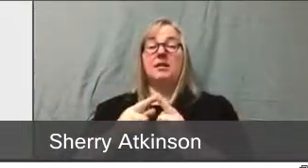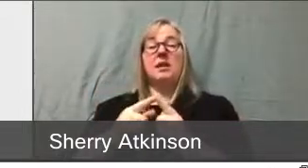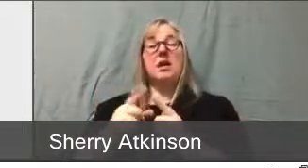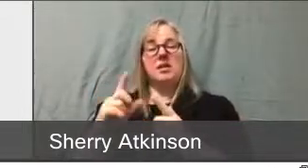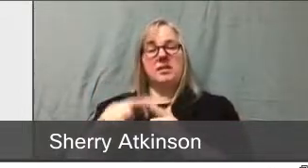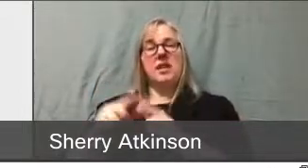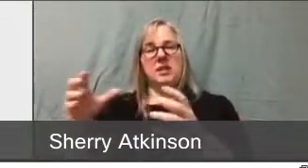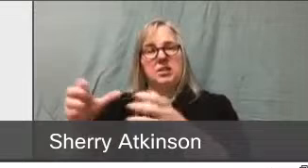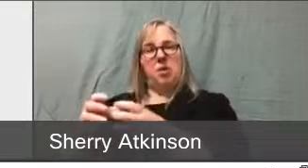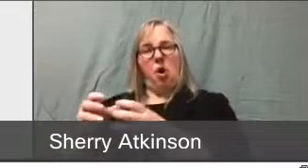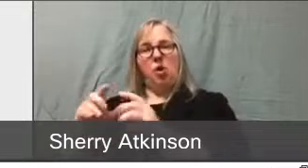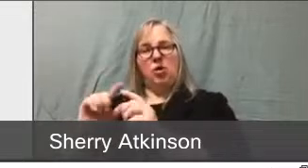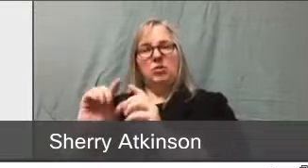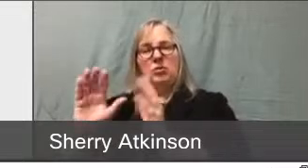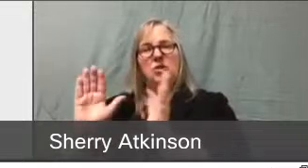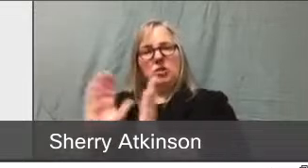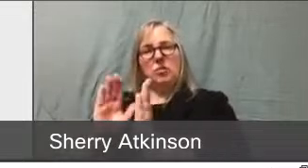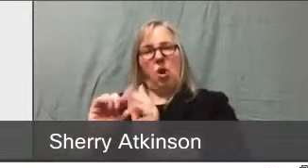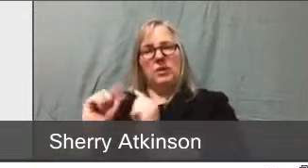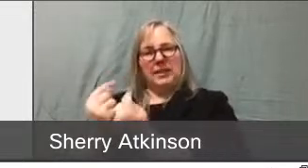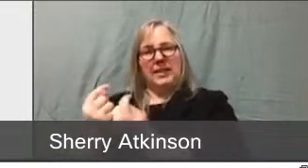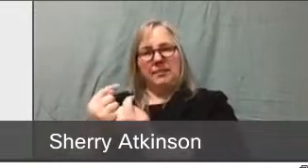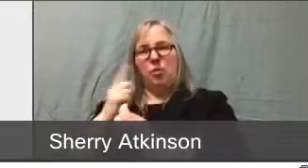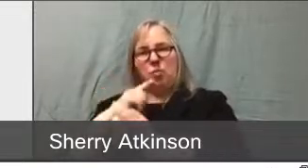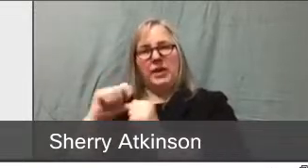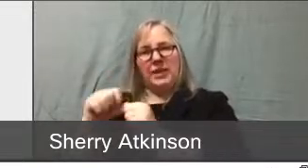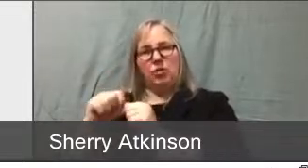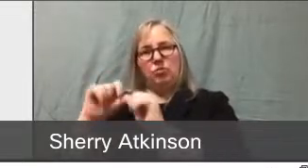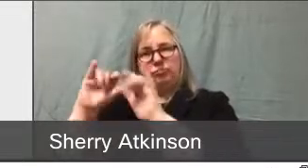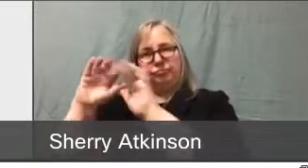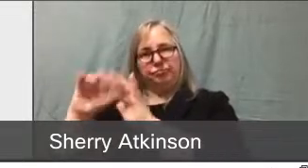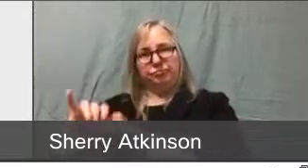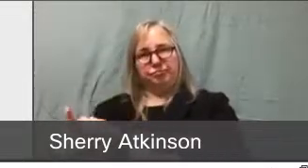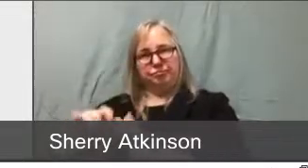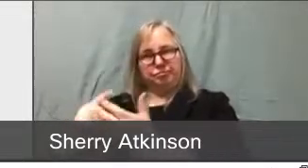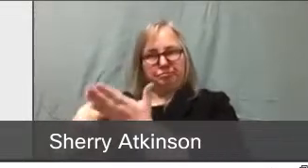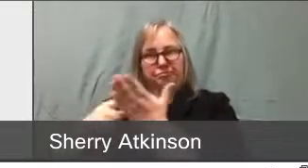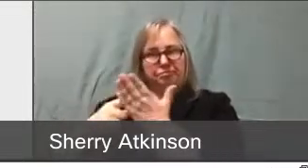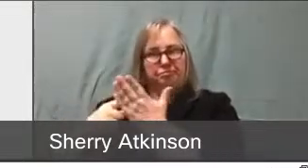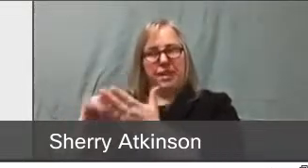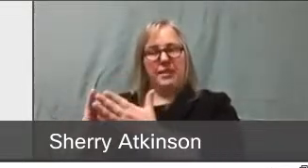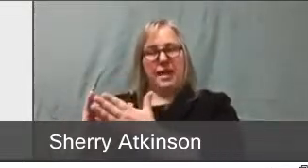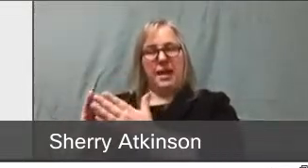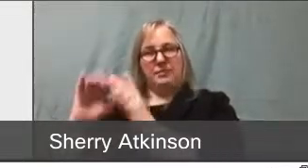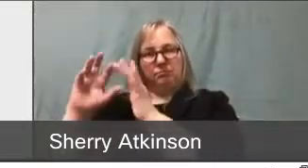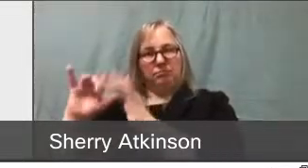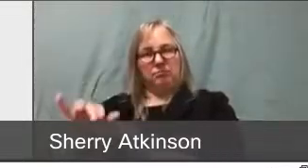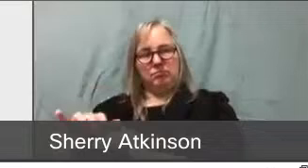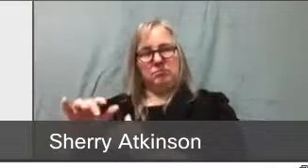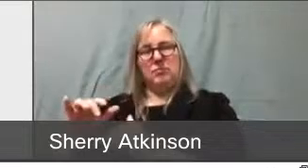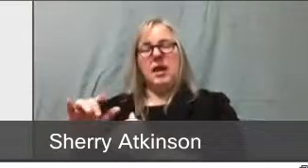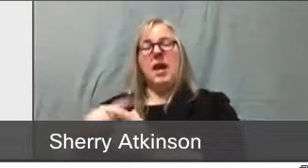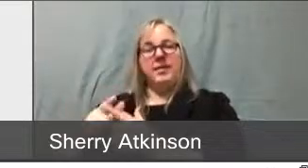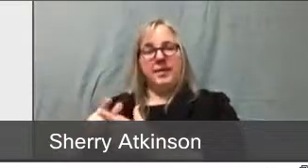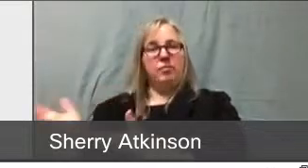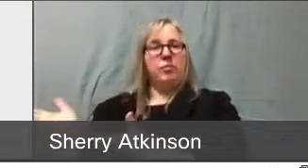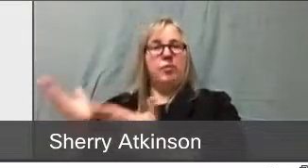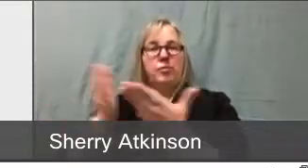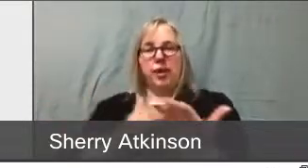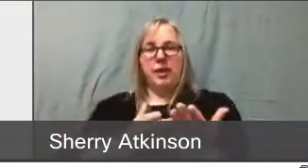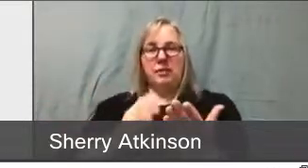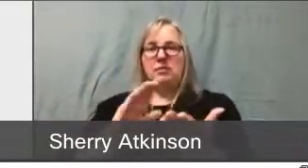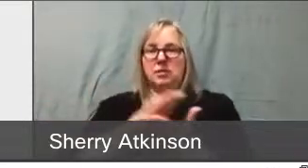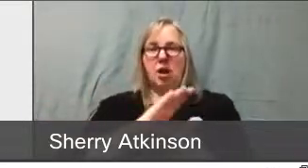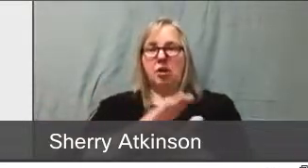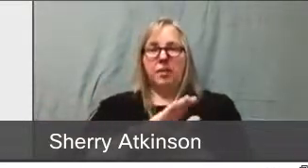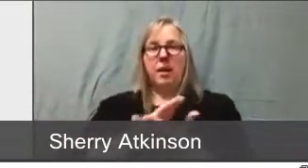work on the report itself. And it's our plan to bring it back to the full committee for vote on February